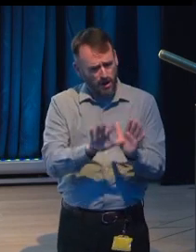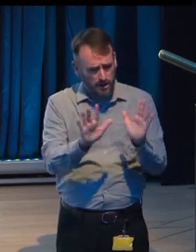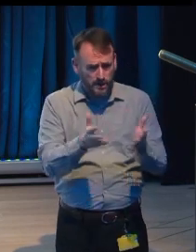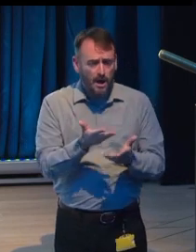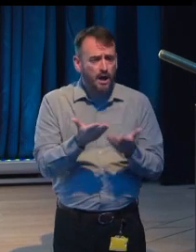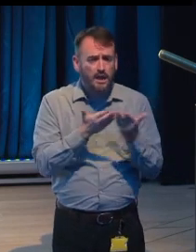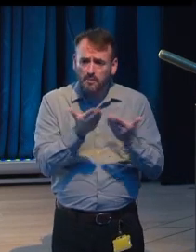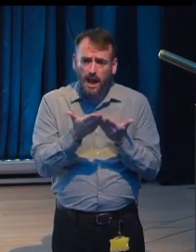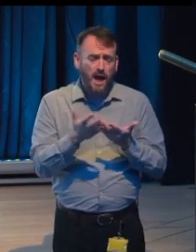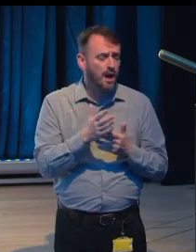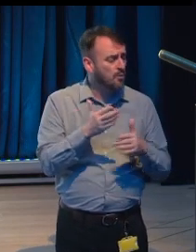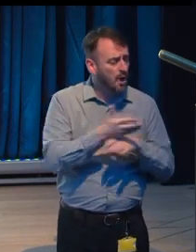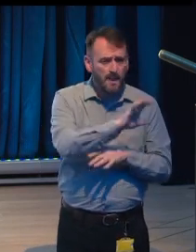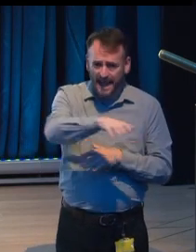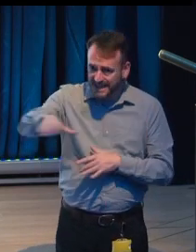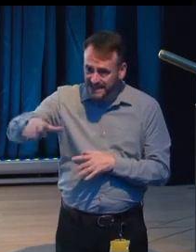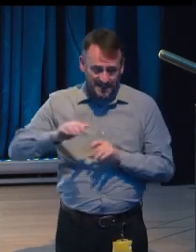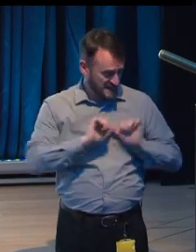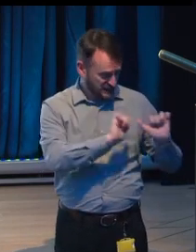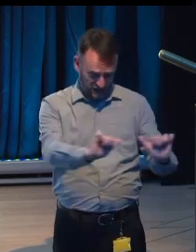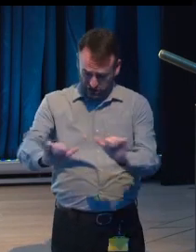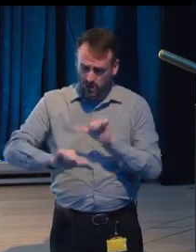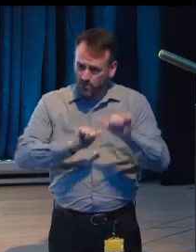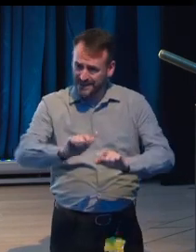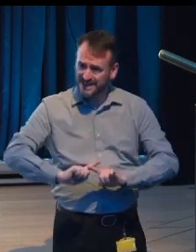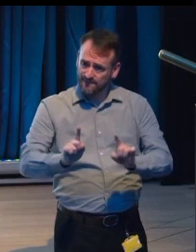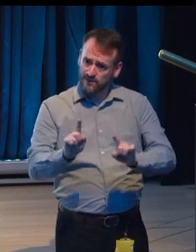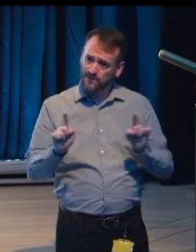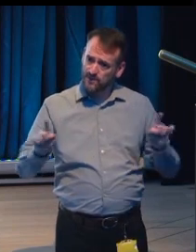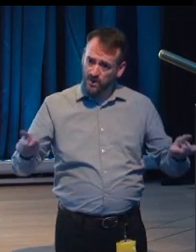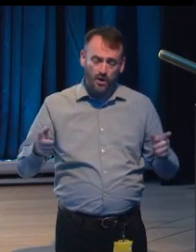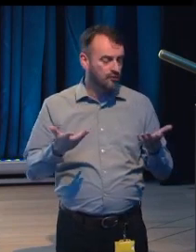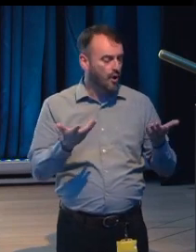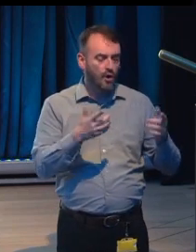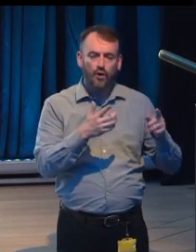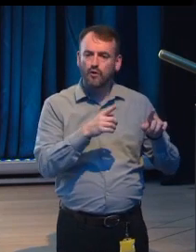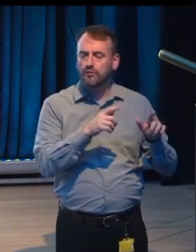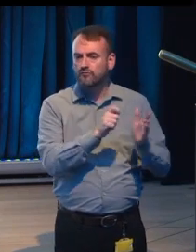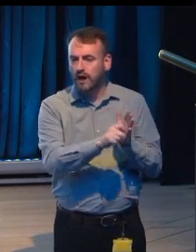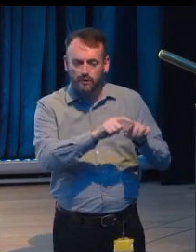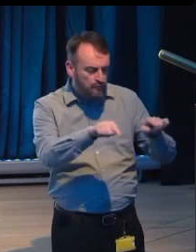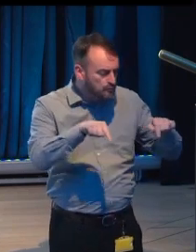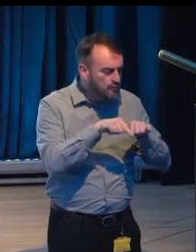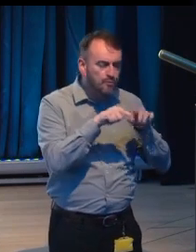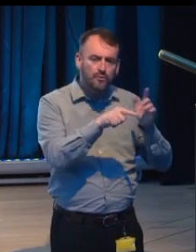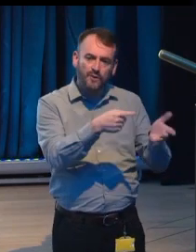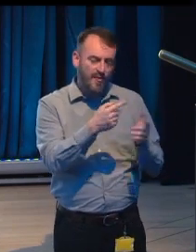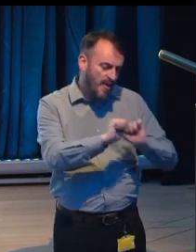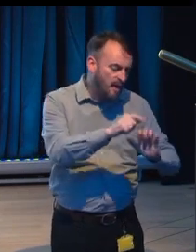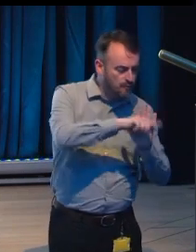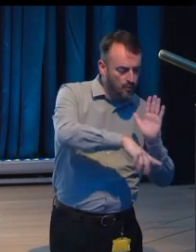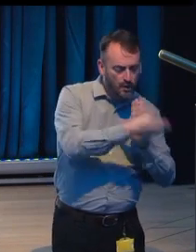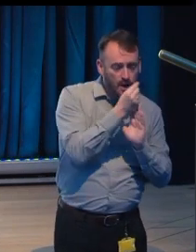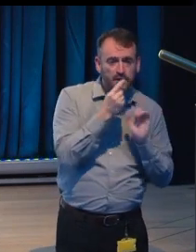different processes and different ways of working. So different writers' rooms or editing and rewriting rules to learn. There will always be a new technical aspect